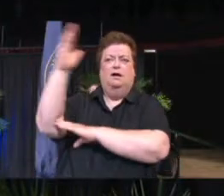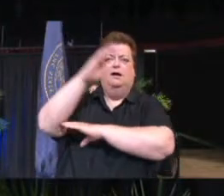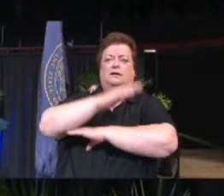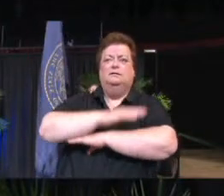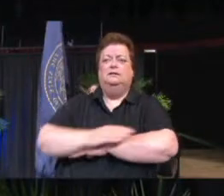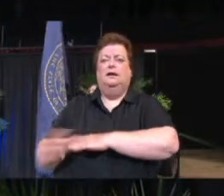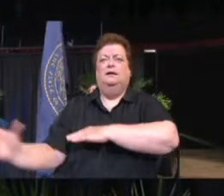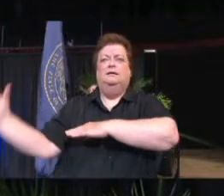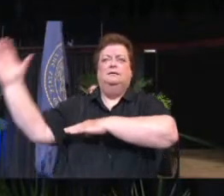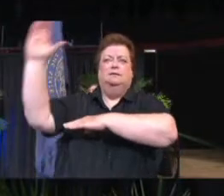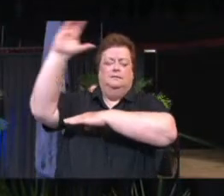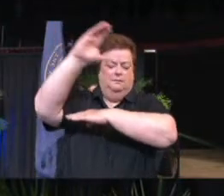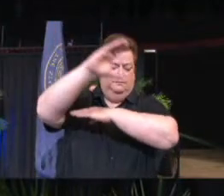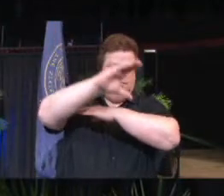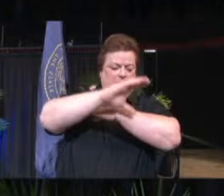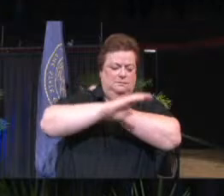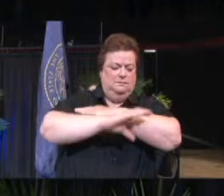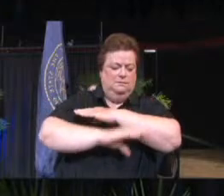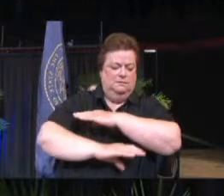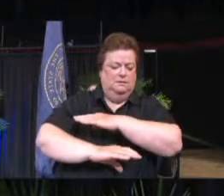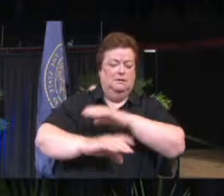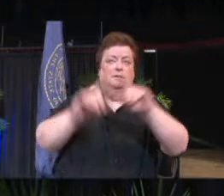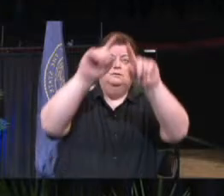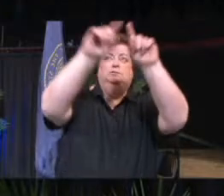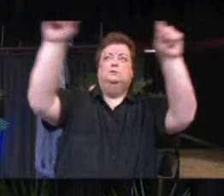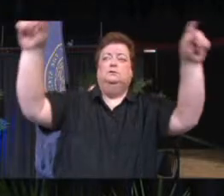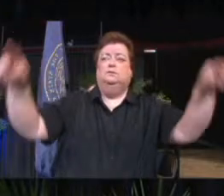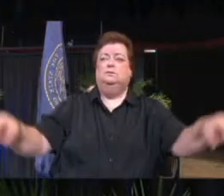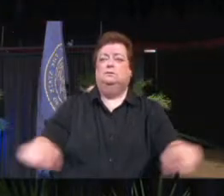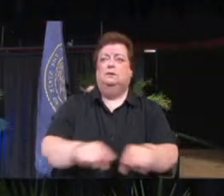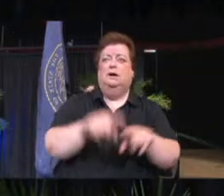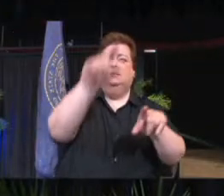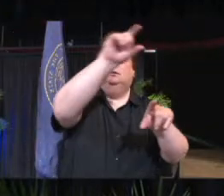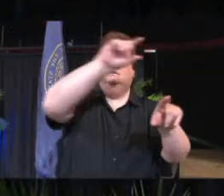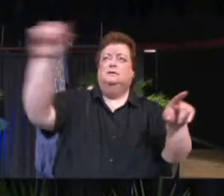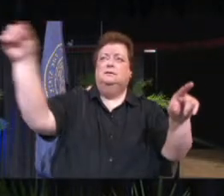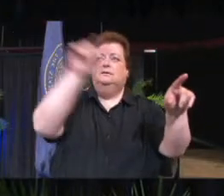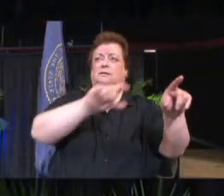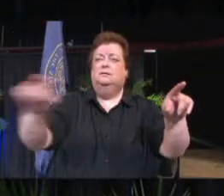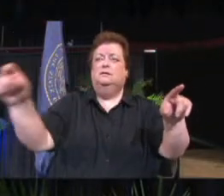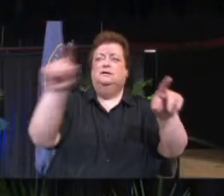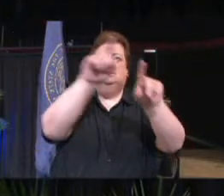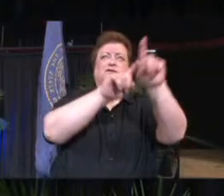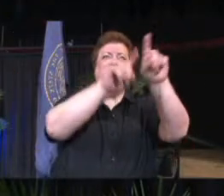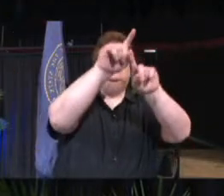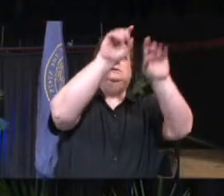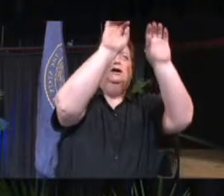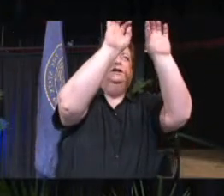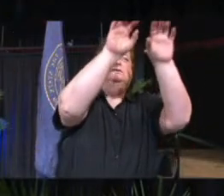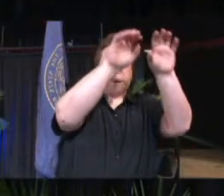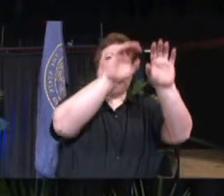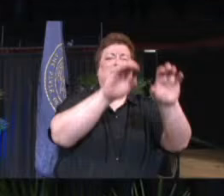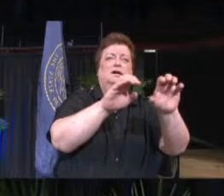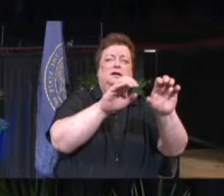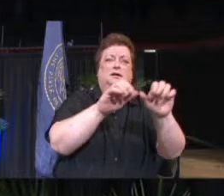last gleaming, whose broad stripes and bright stars through